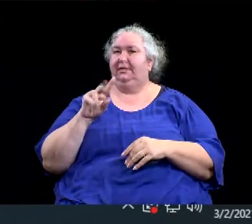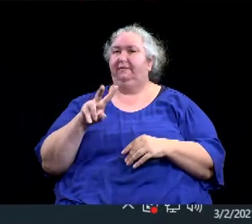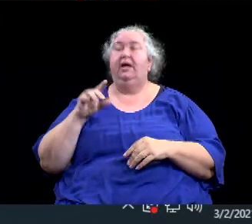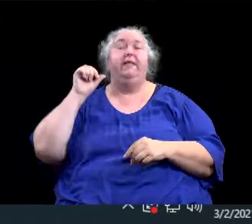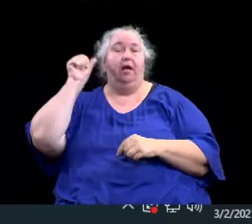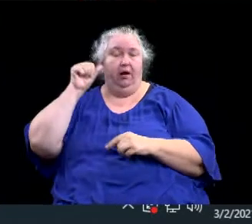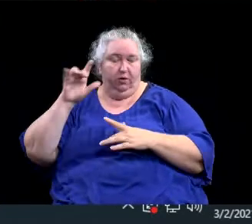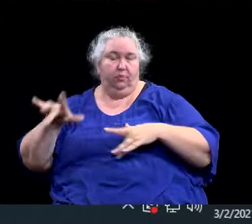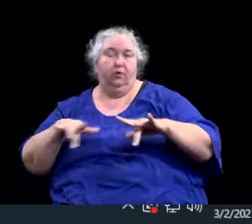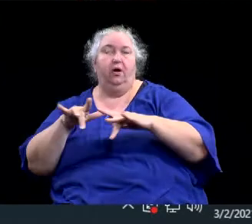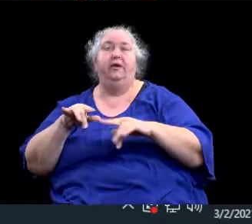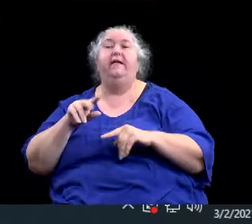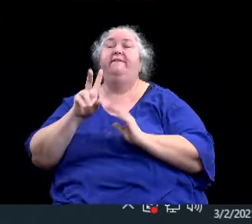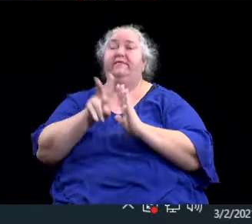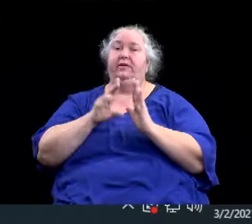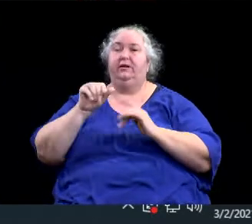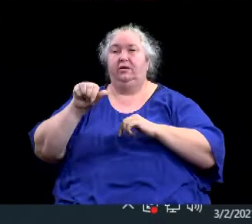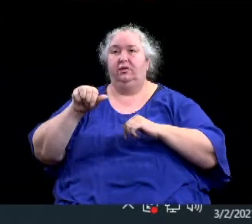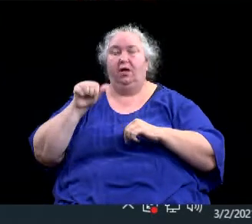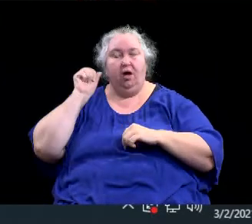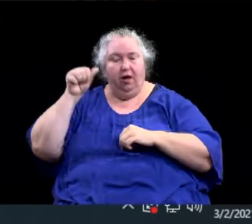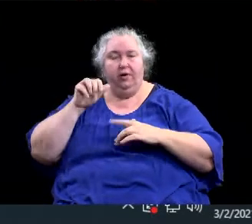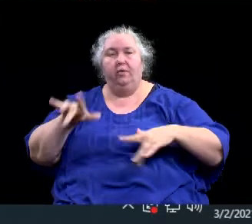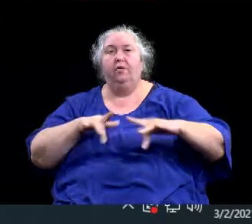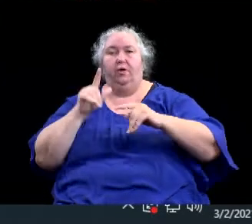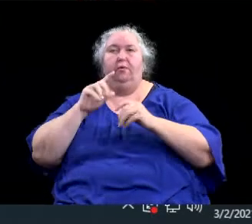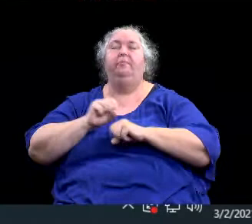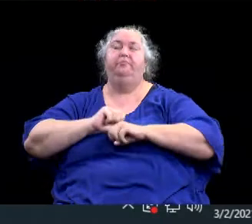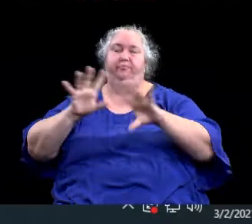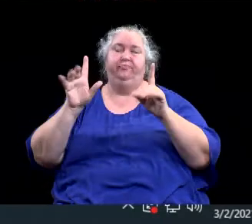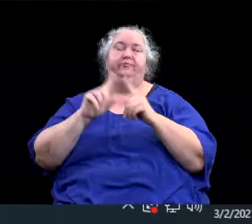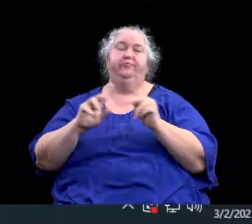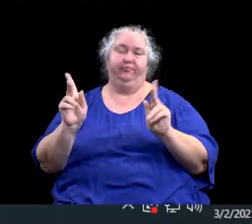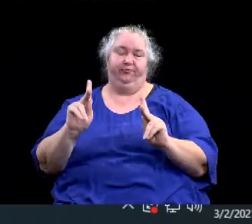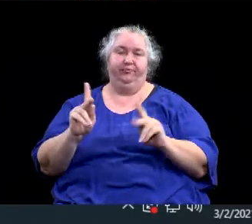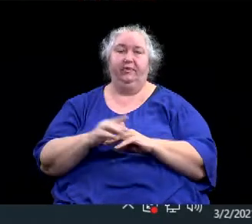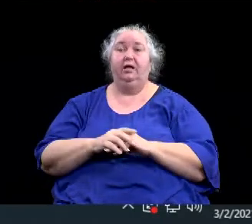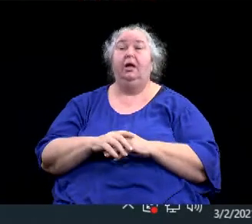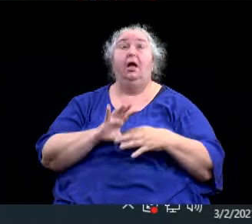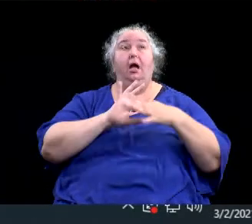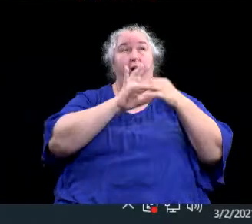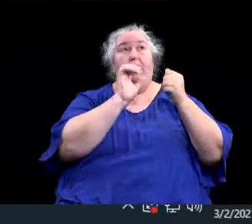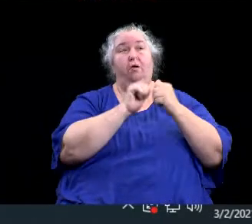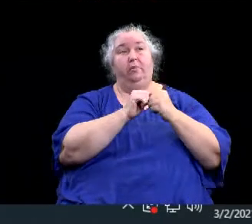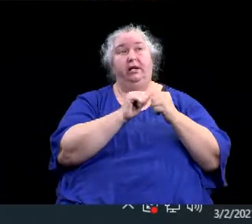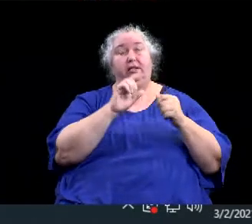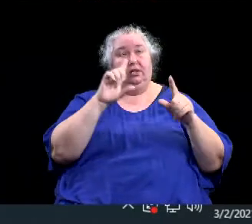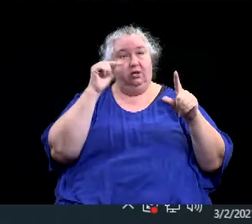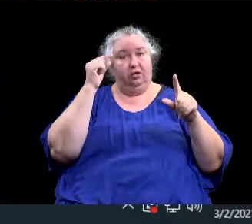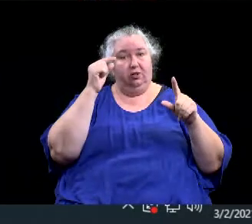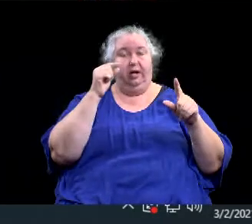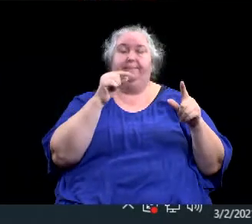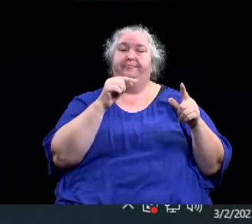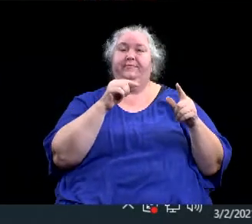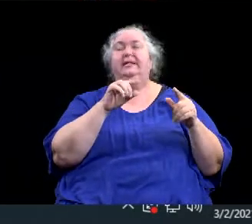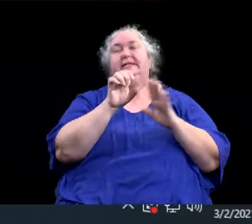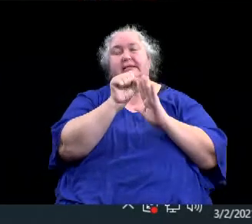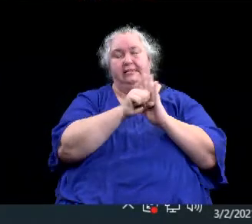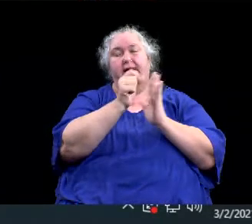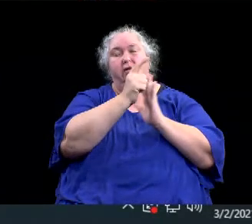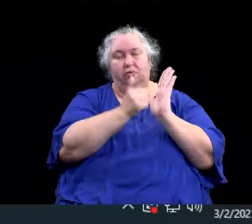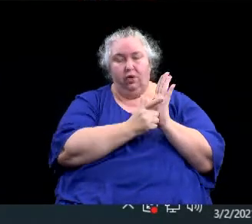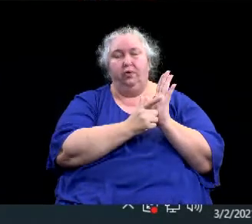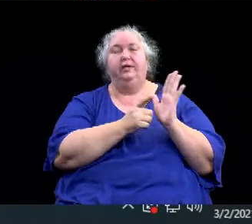to the public. According to the governor and attorney general, statutes that may require face-to-face interaction between members of the public and public officials are